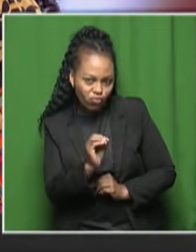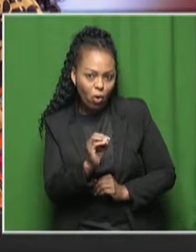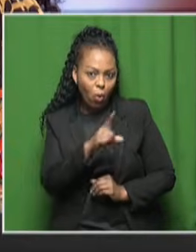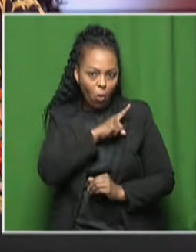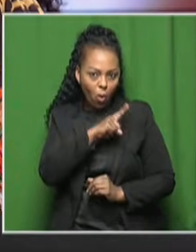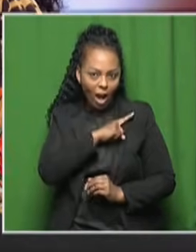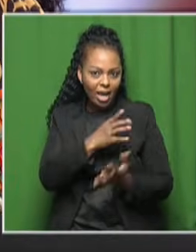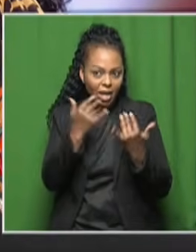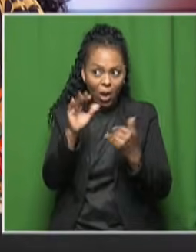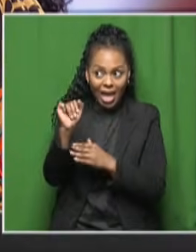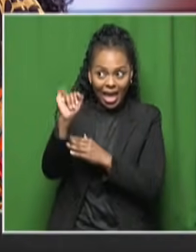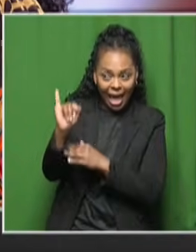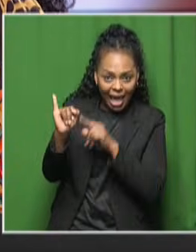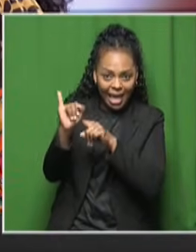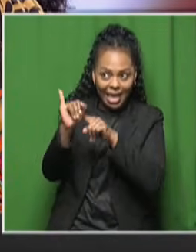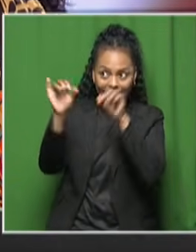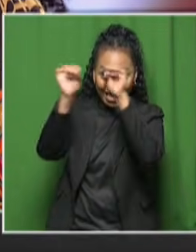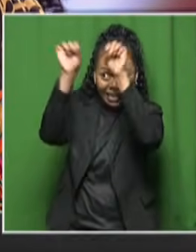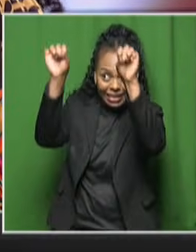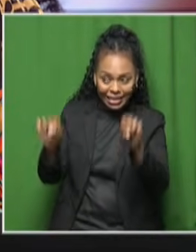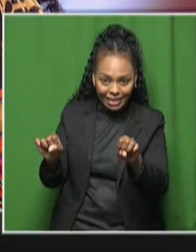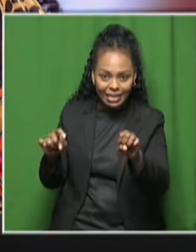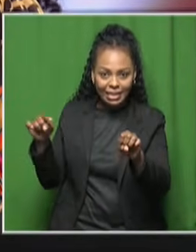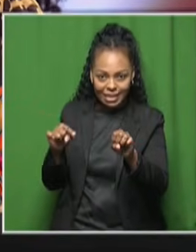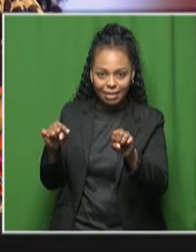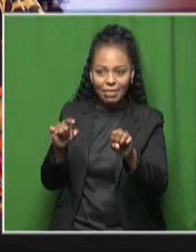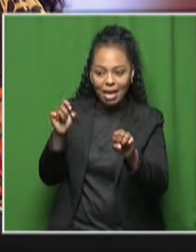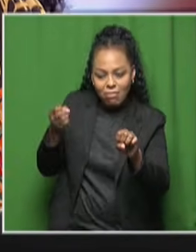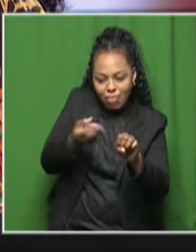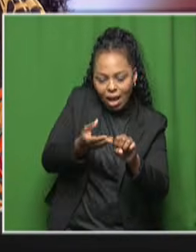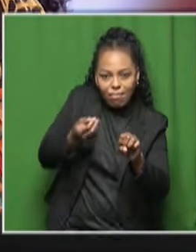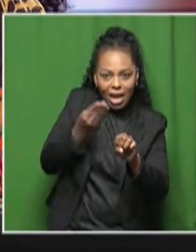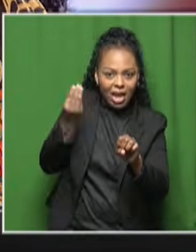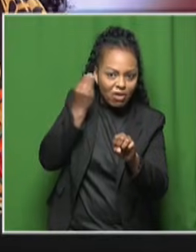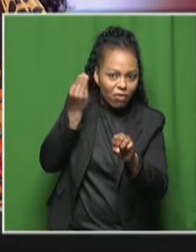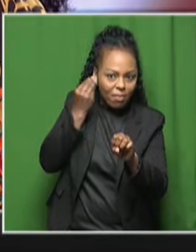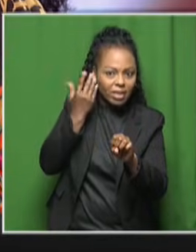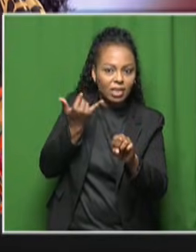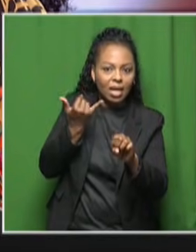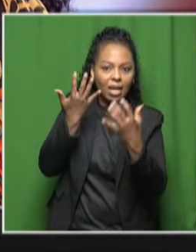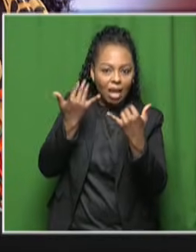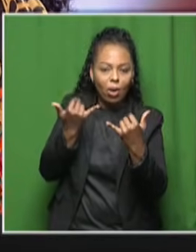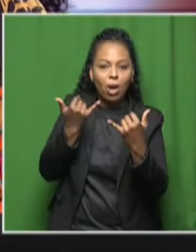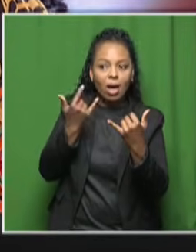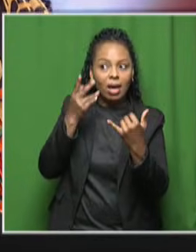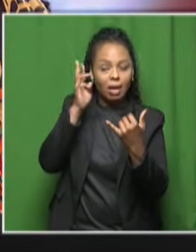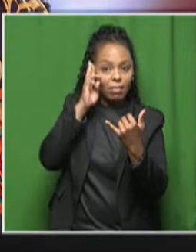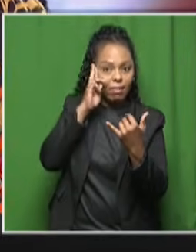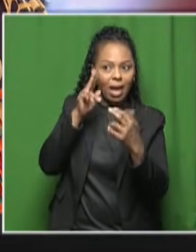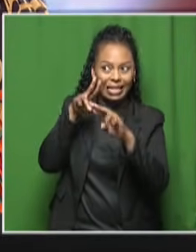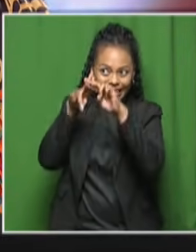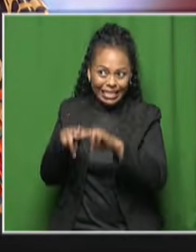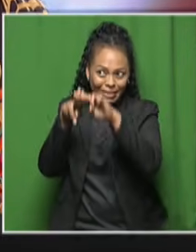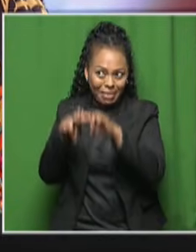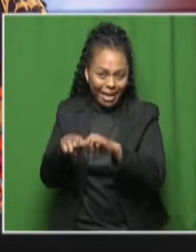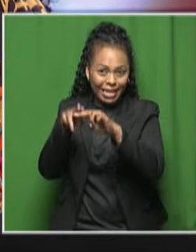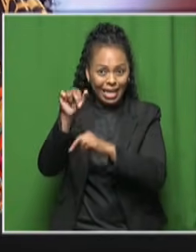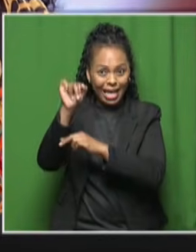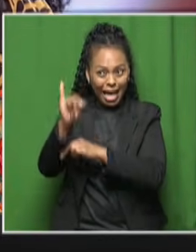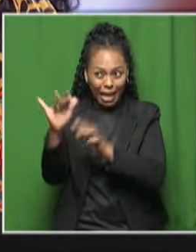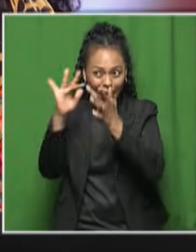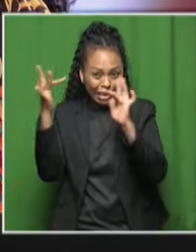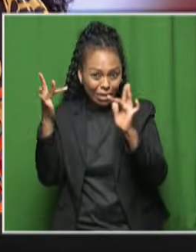AI, remember, is a system that we feed it information. So if you are going to be solely relying on